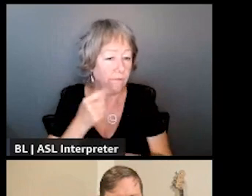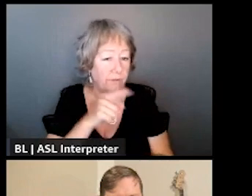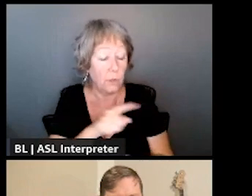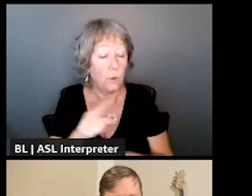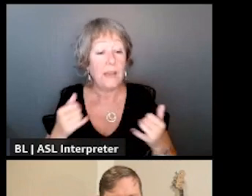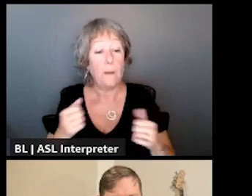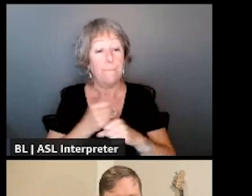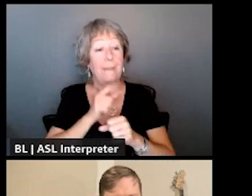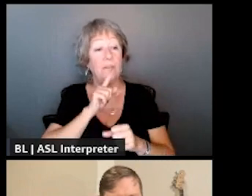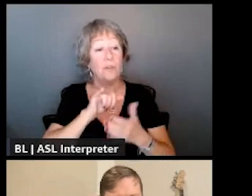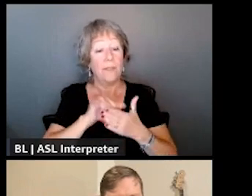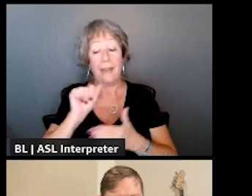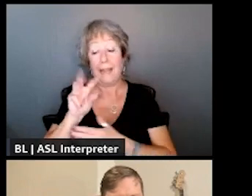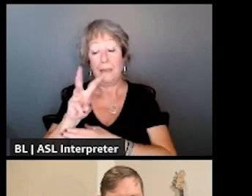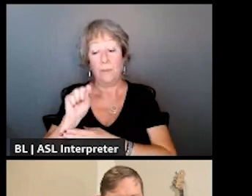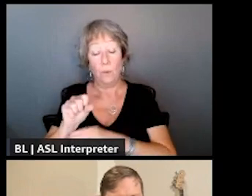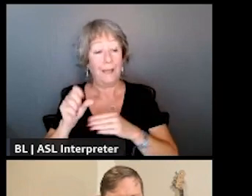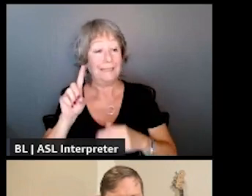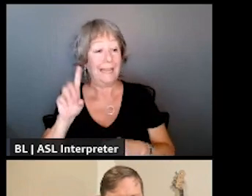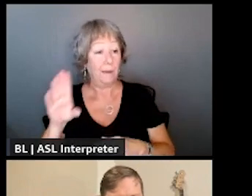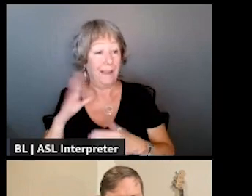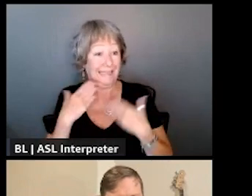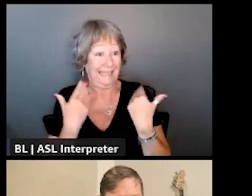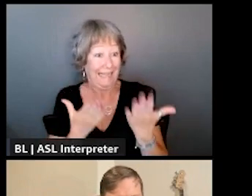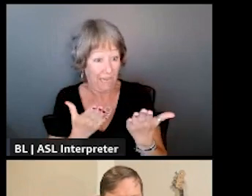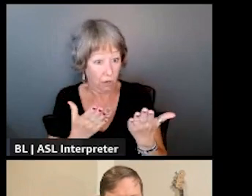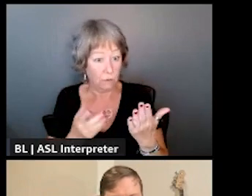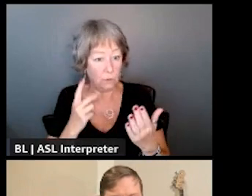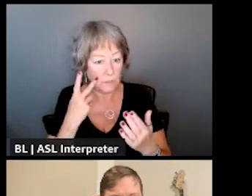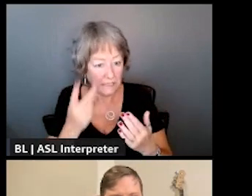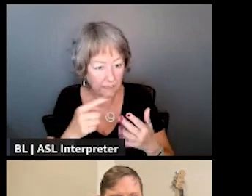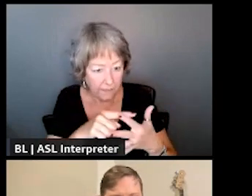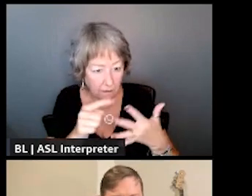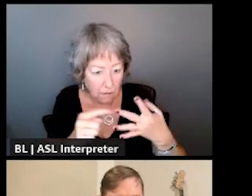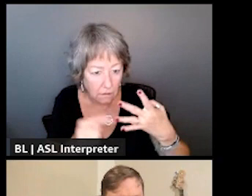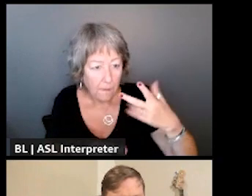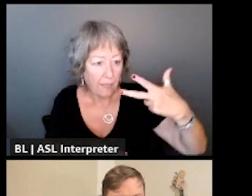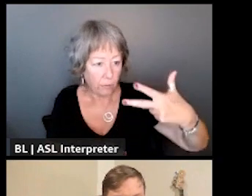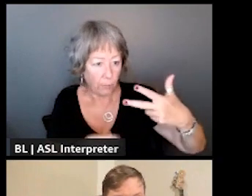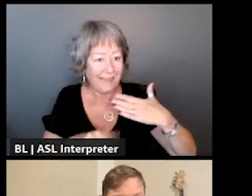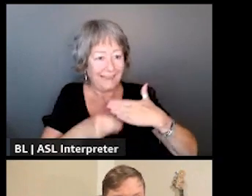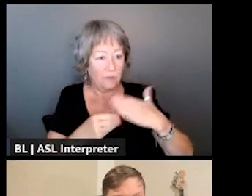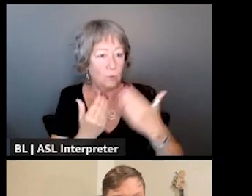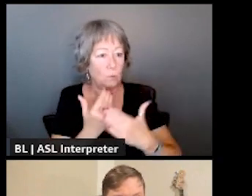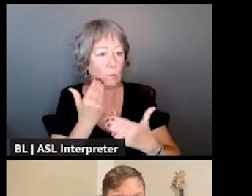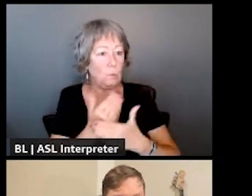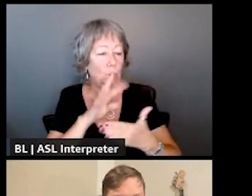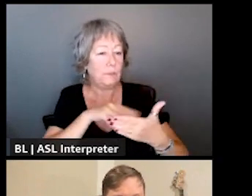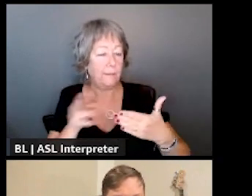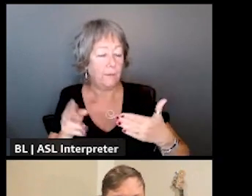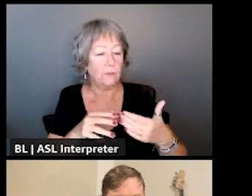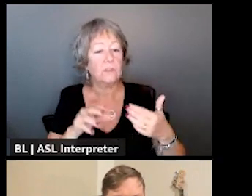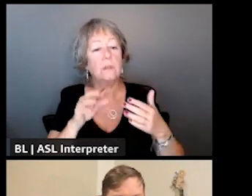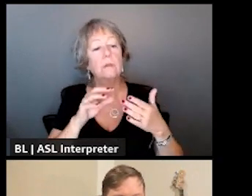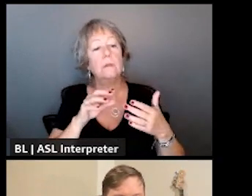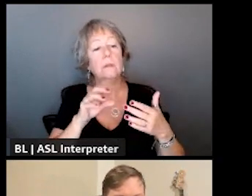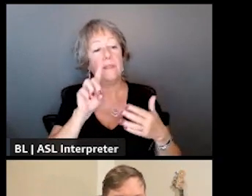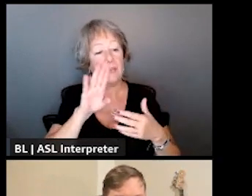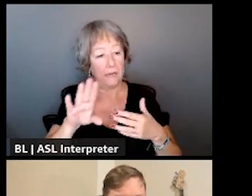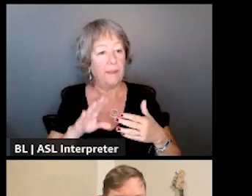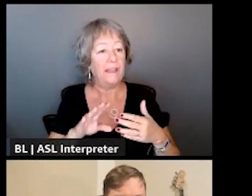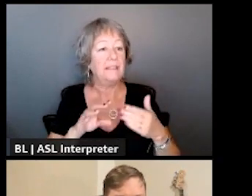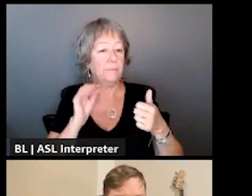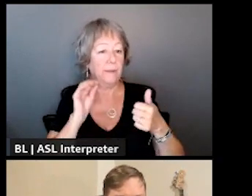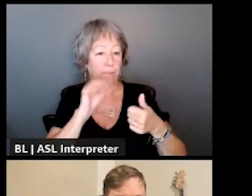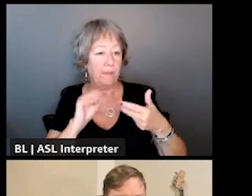AWS On Air database is here. Yeah, you'll see these are for my 3 additional tables. AWS On Air database has been populated in